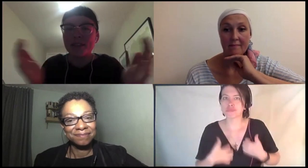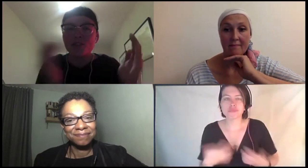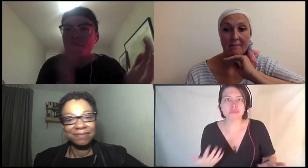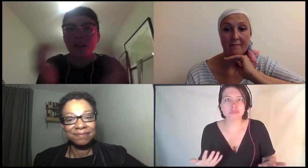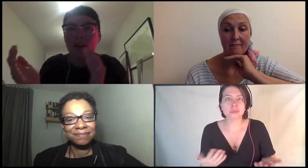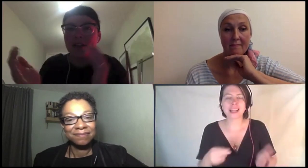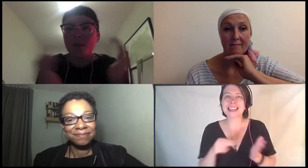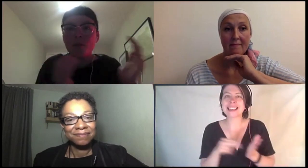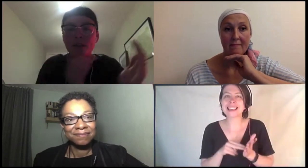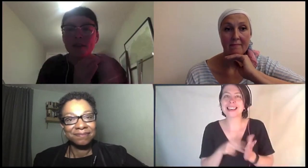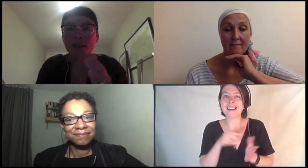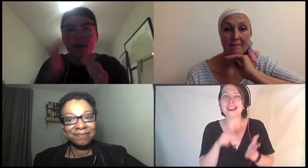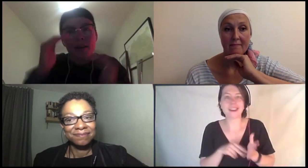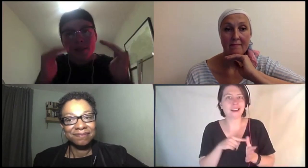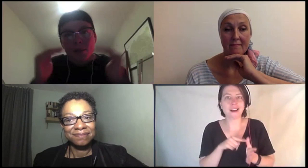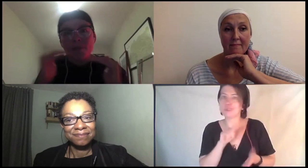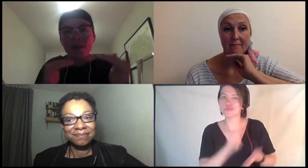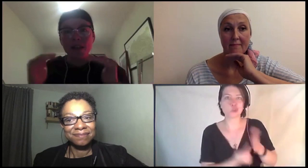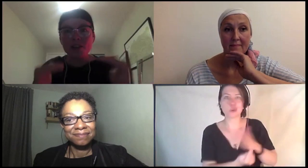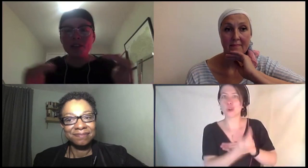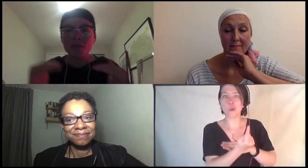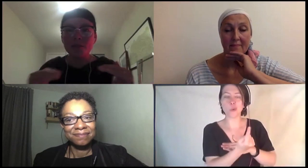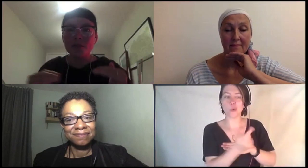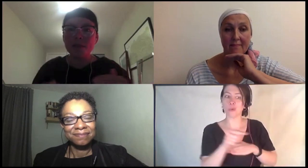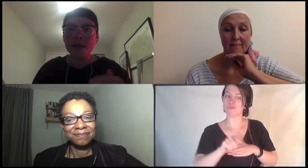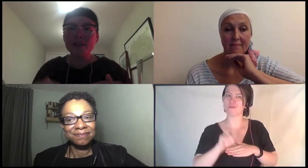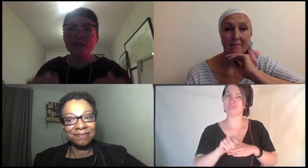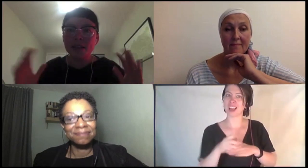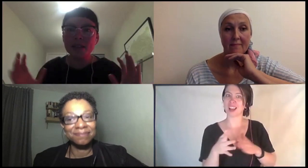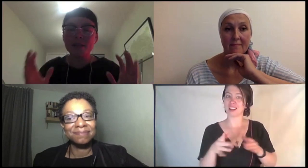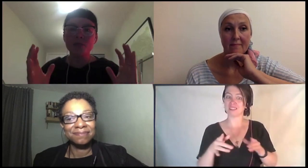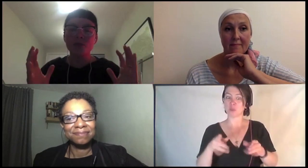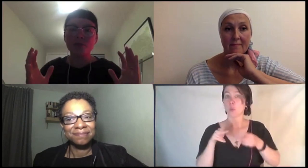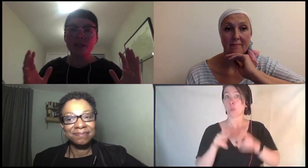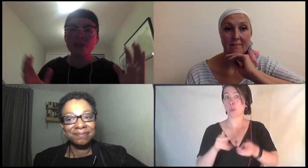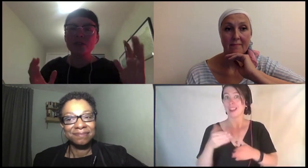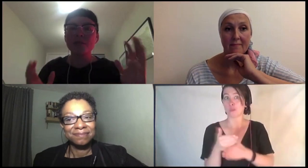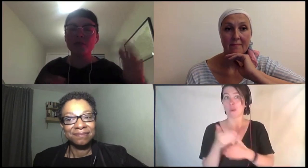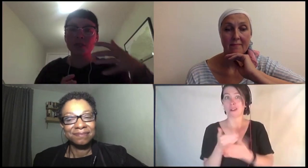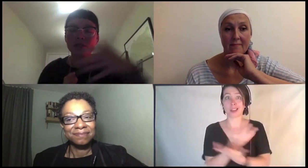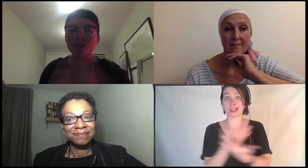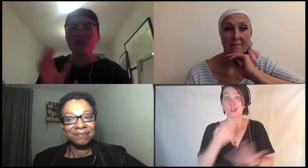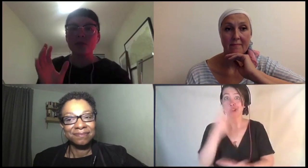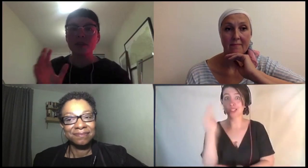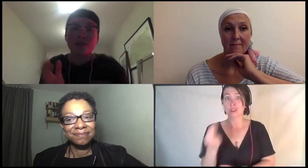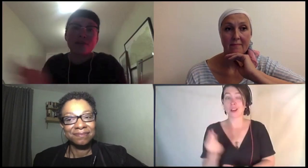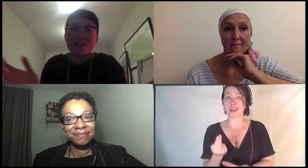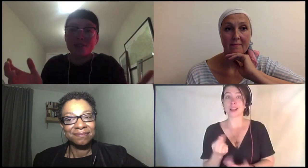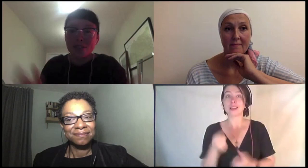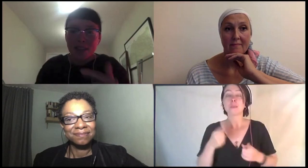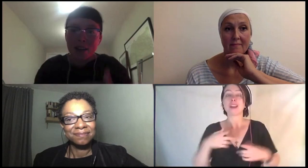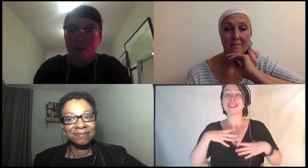in that. There's so many artists that work in some variation of those methods, needing some sort of external support to do the work they do. In